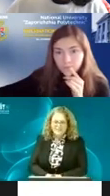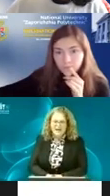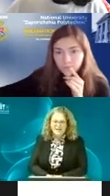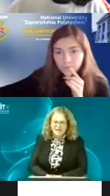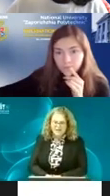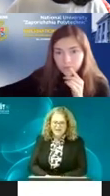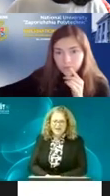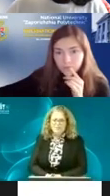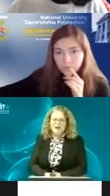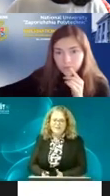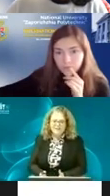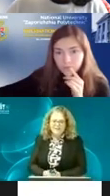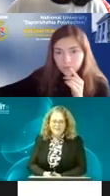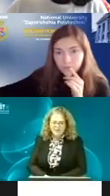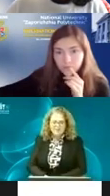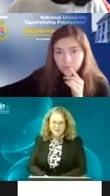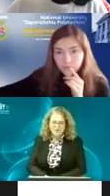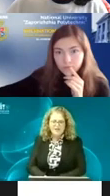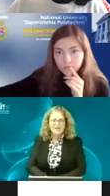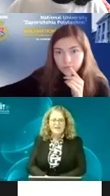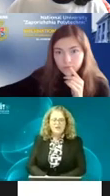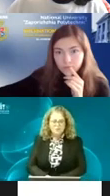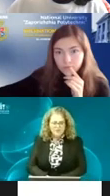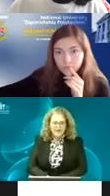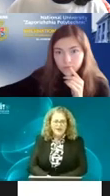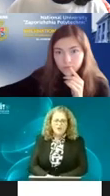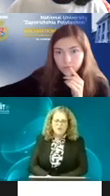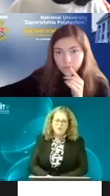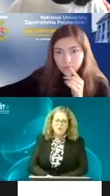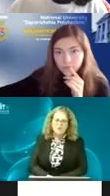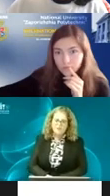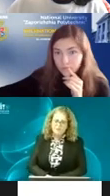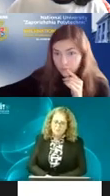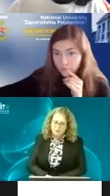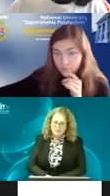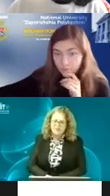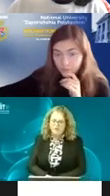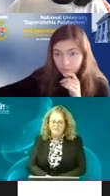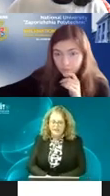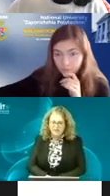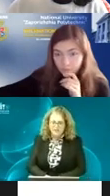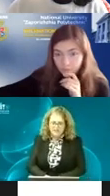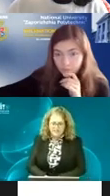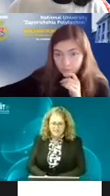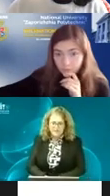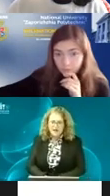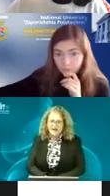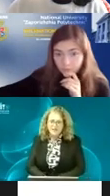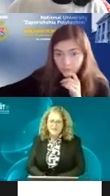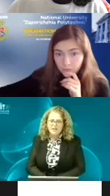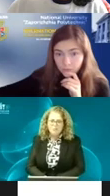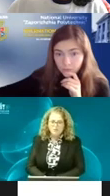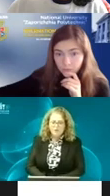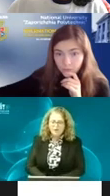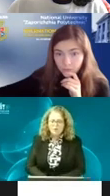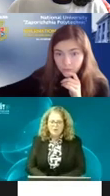we still have the sun here, but thank you for joining. And today I will talk about the speech processing for intelligent systems.